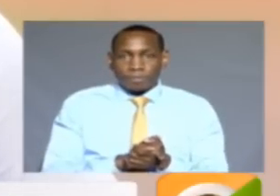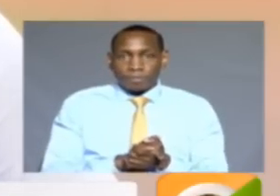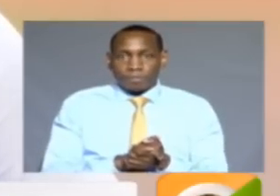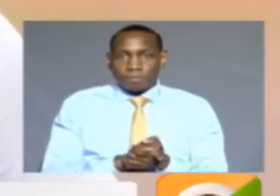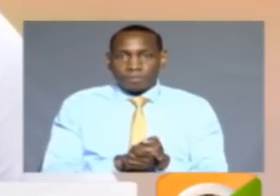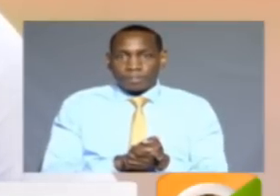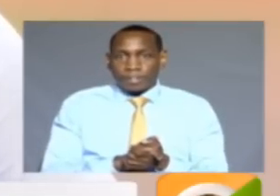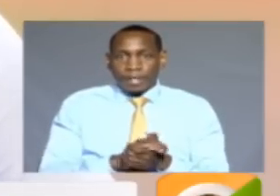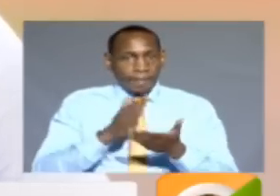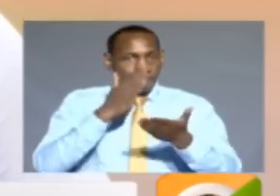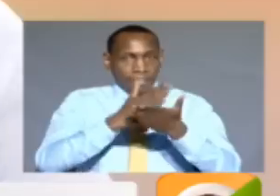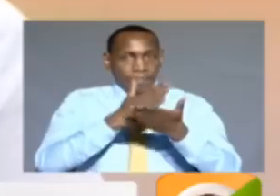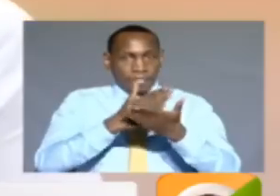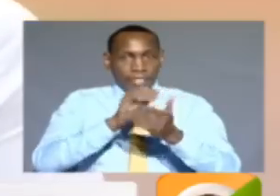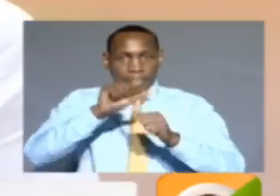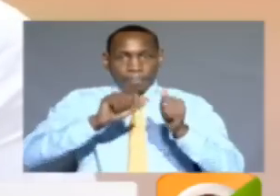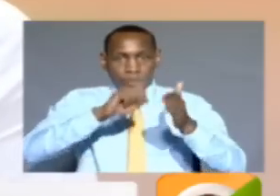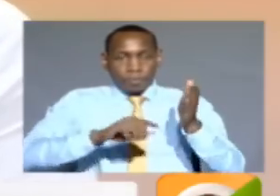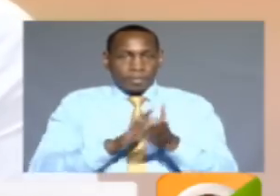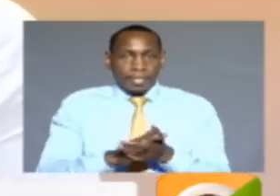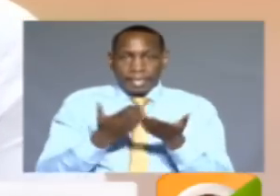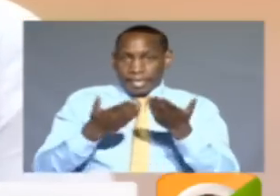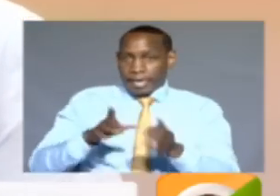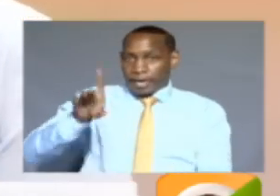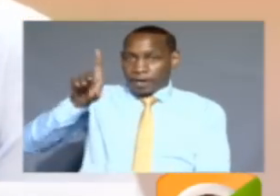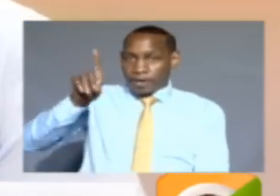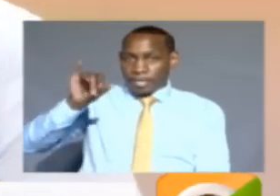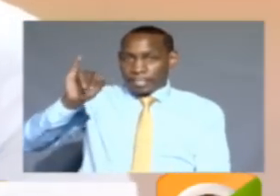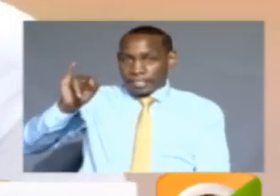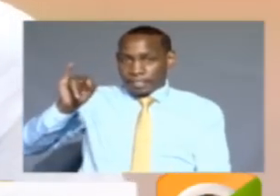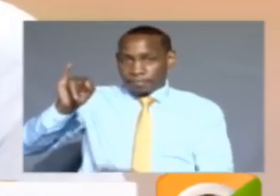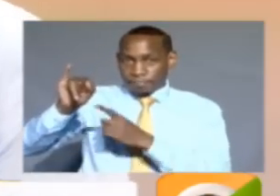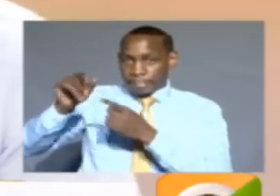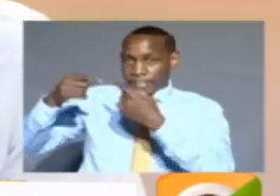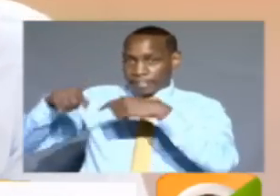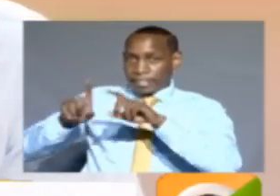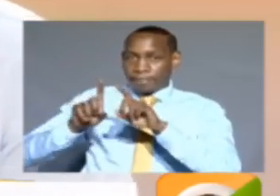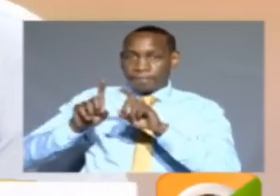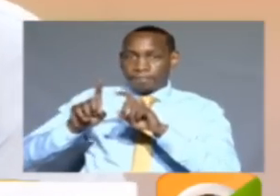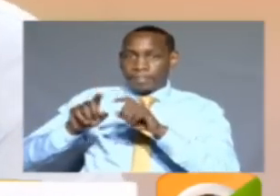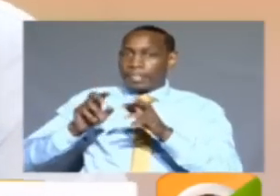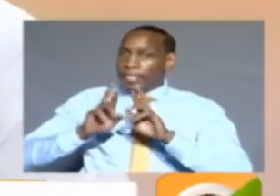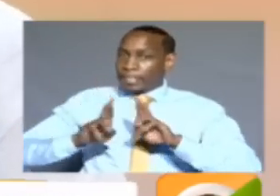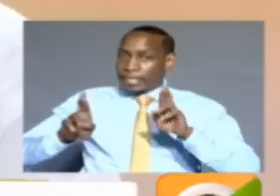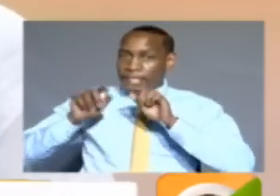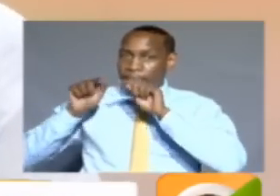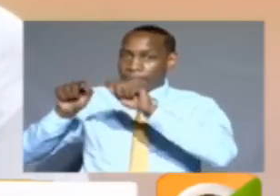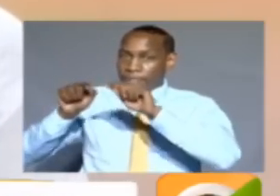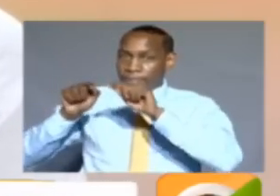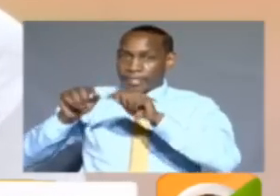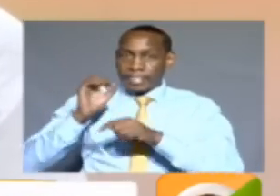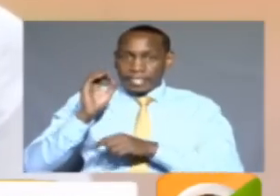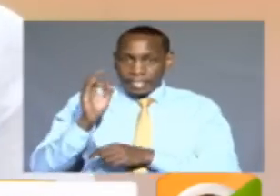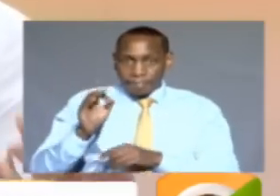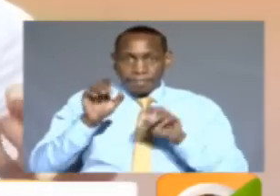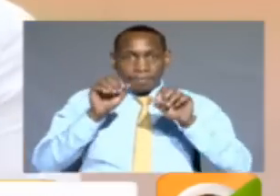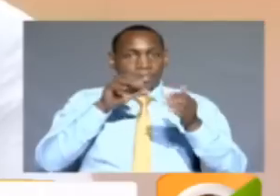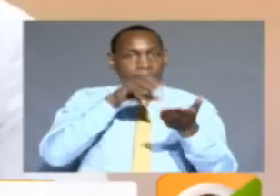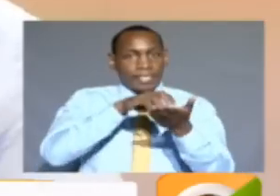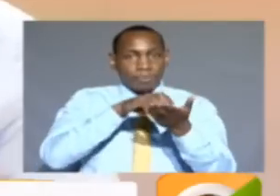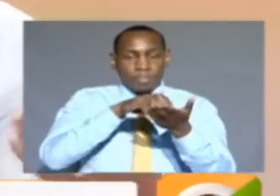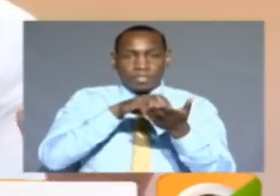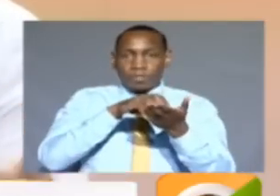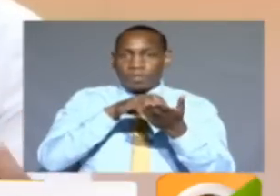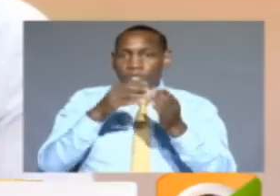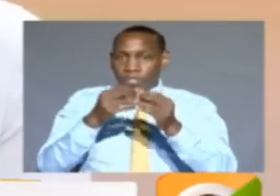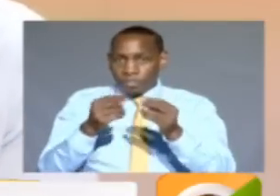what the facts are all about. So DCI should prepare for a backlash, especially if this doesn't go to the